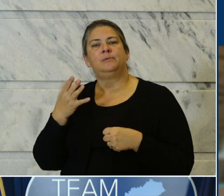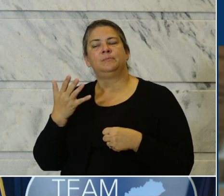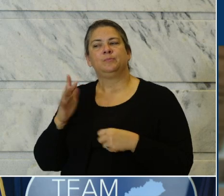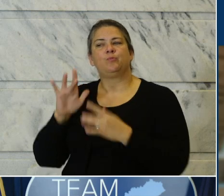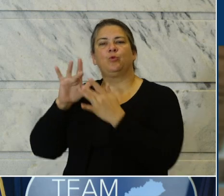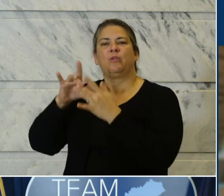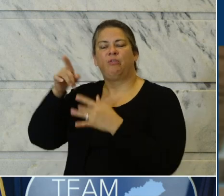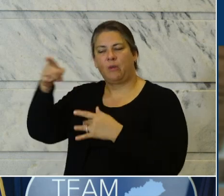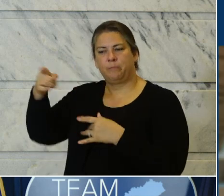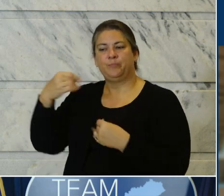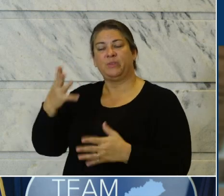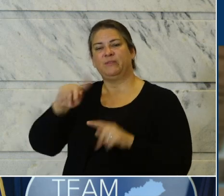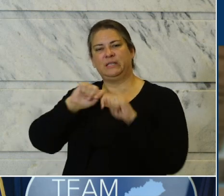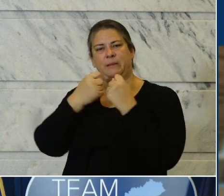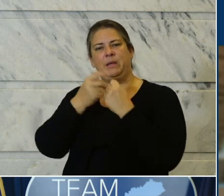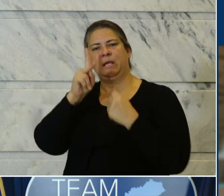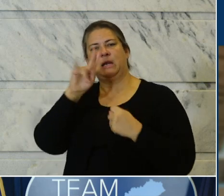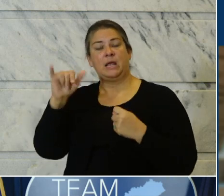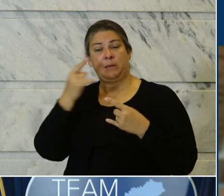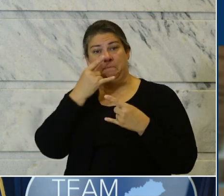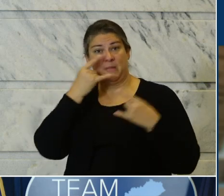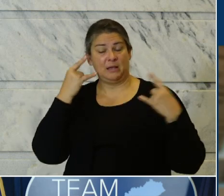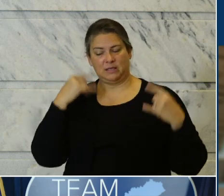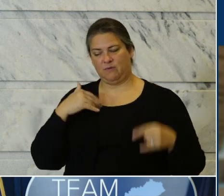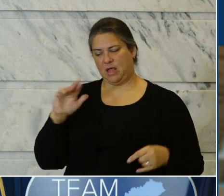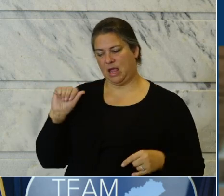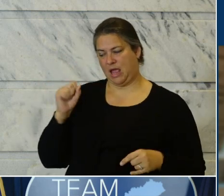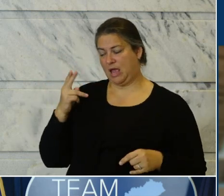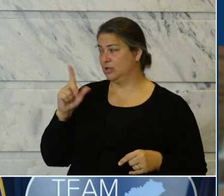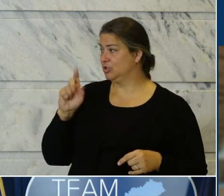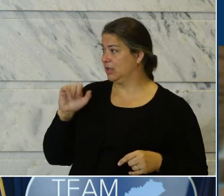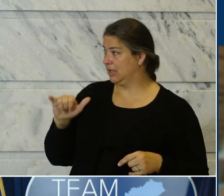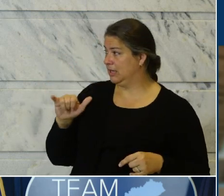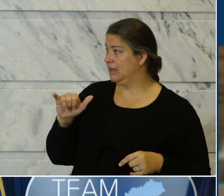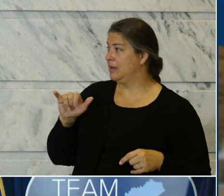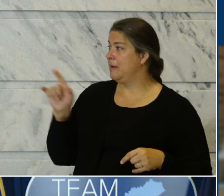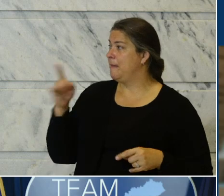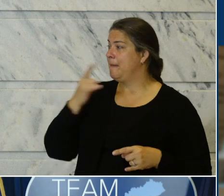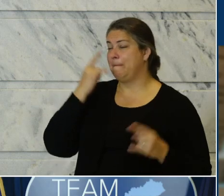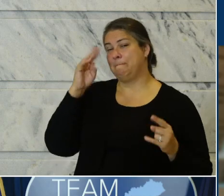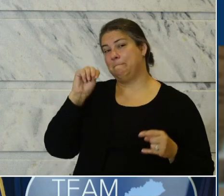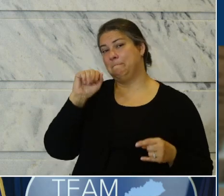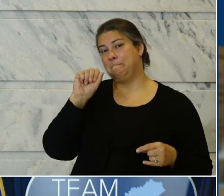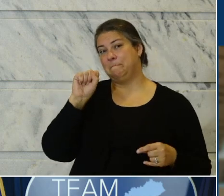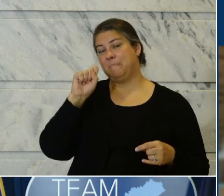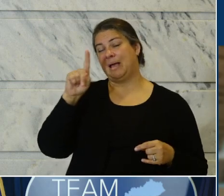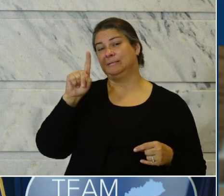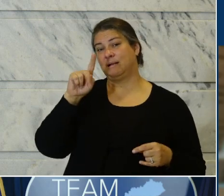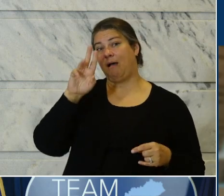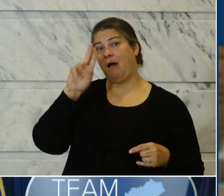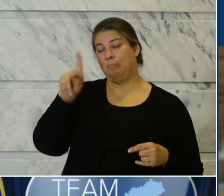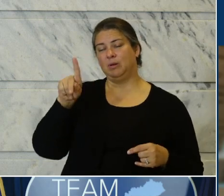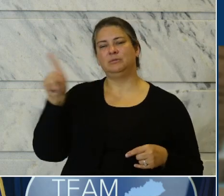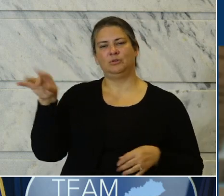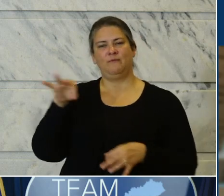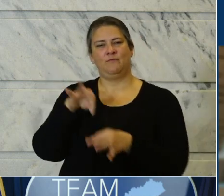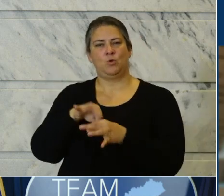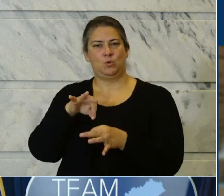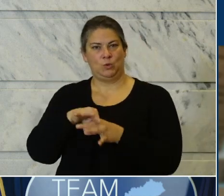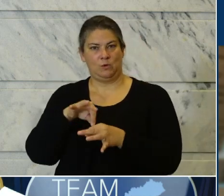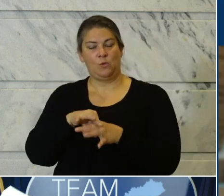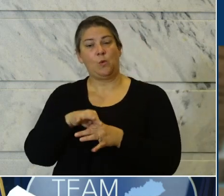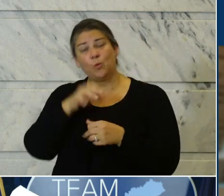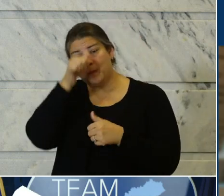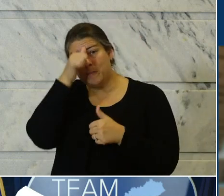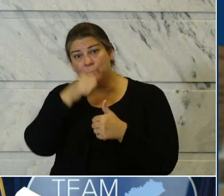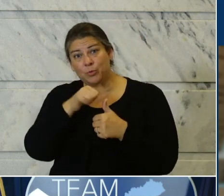of our Team Kentucky masks, we have Ashley Adams, who is masked up and casting her vote.